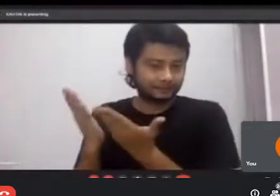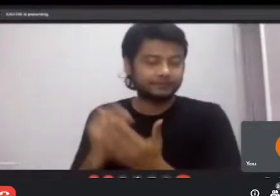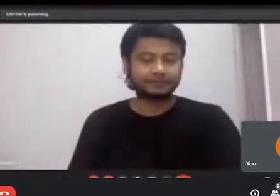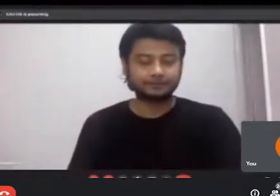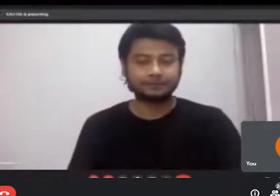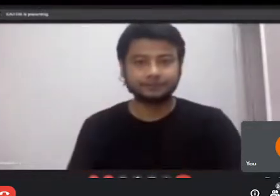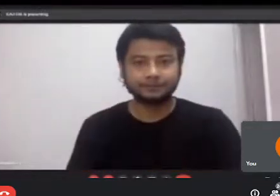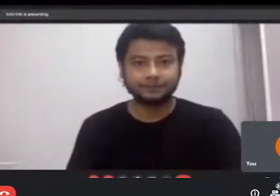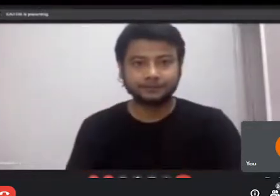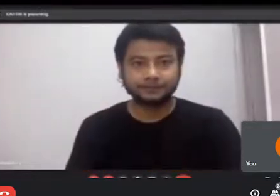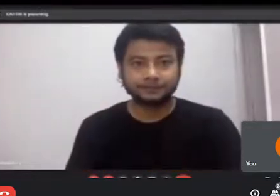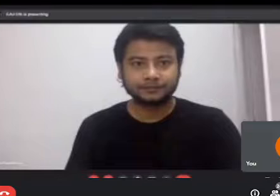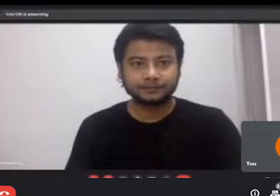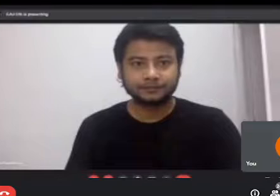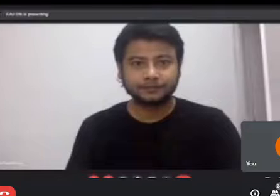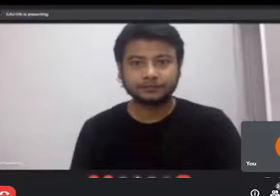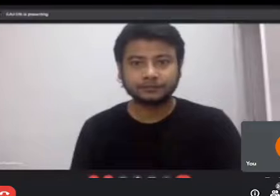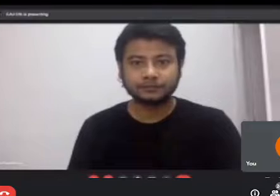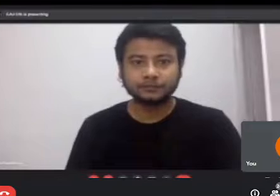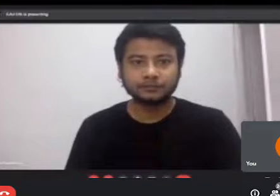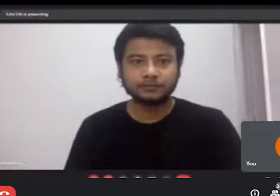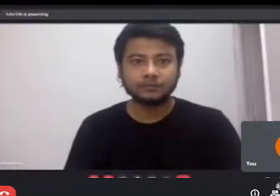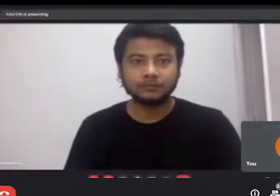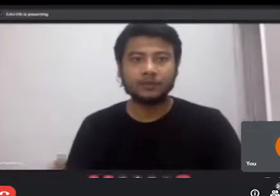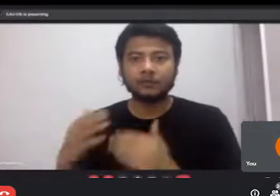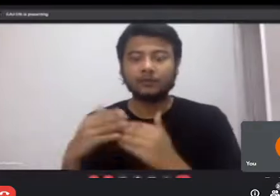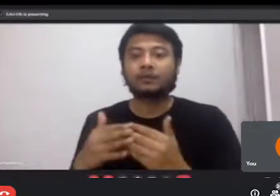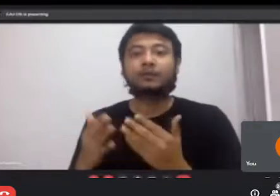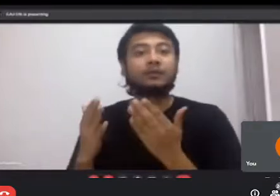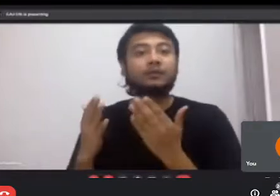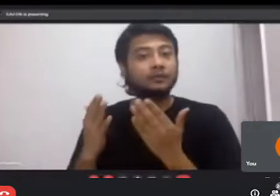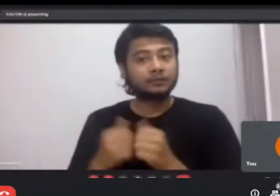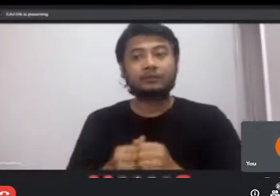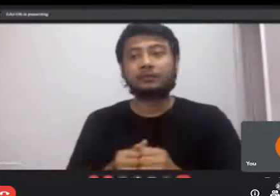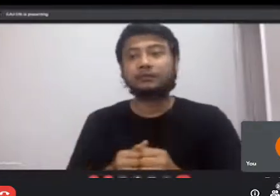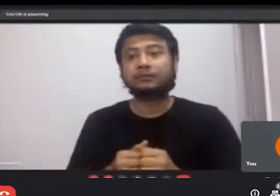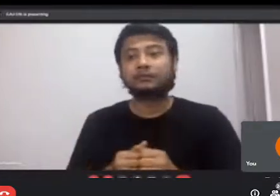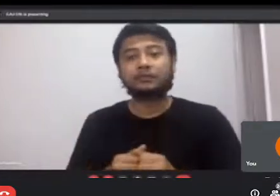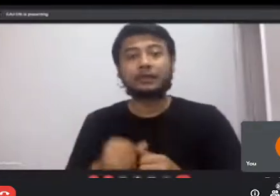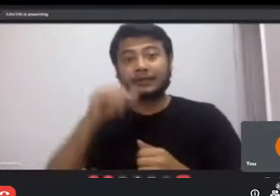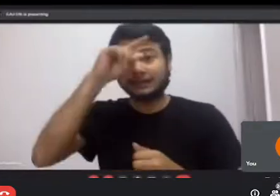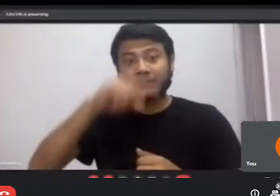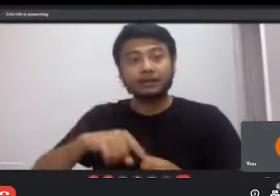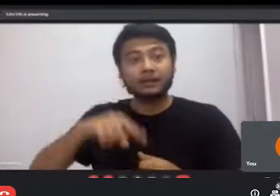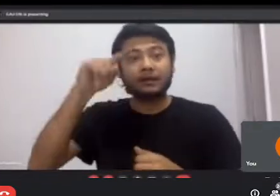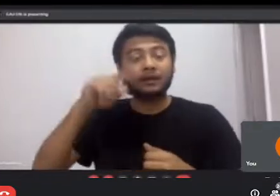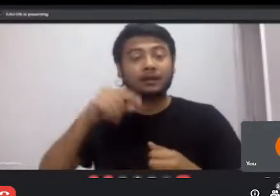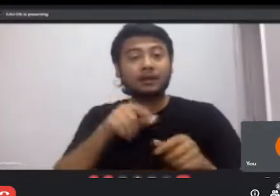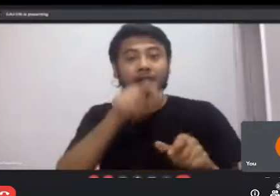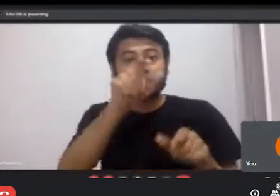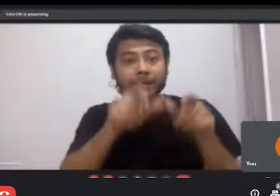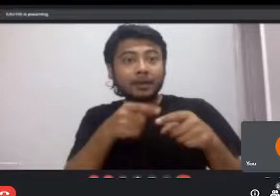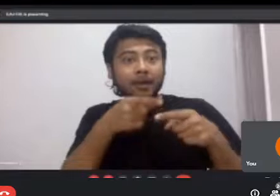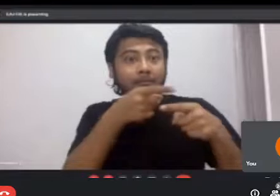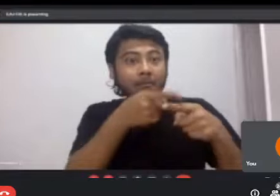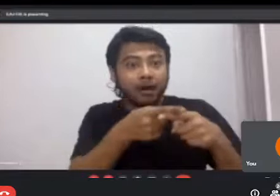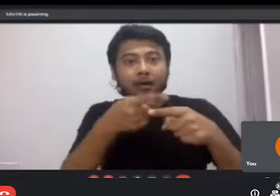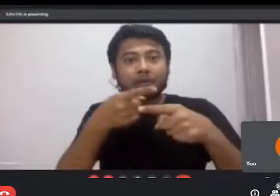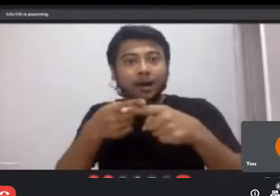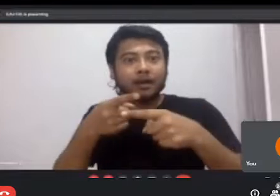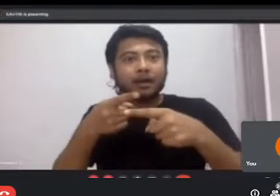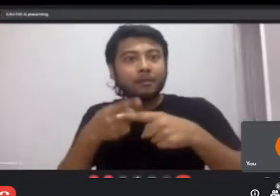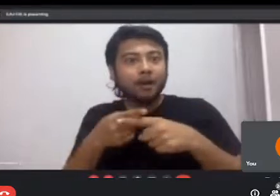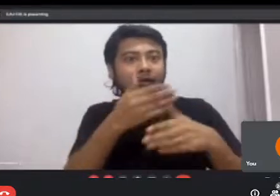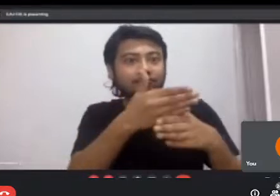I would like to also acknowledge all our partners in India. There's quite a long list of partner organizations, which you